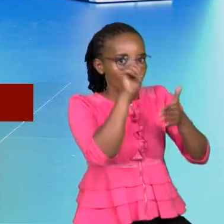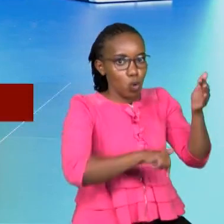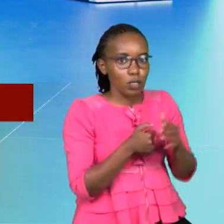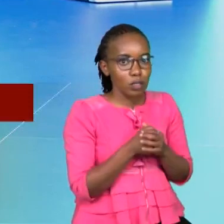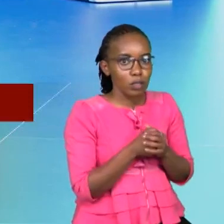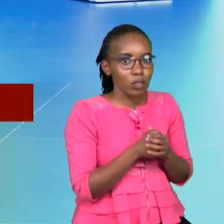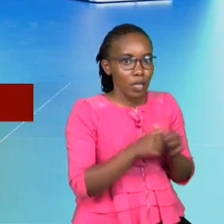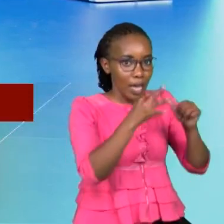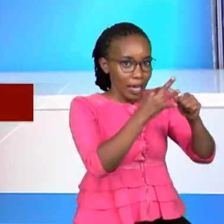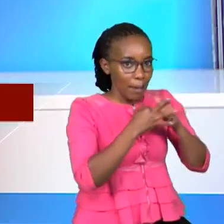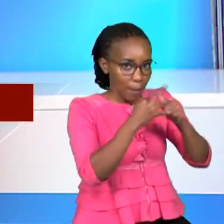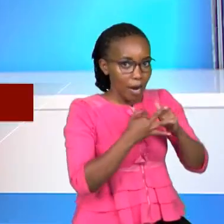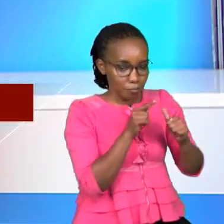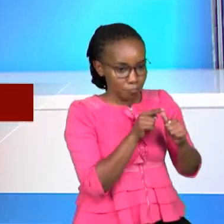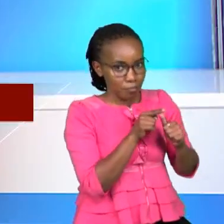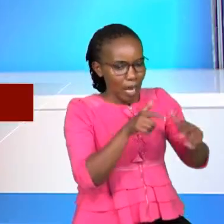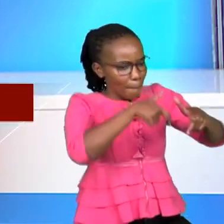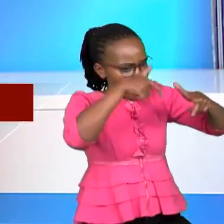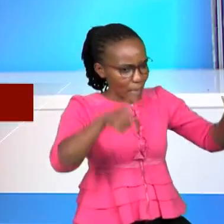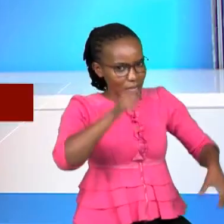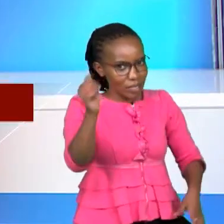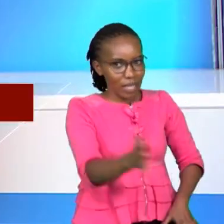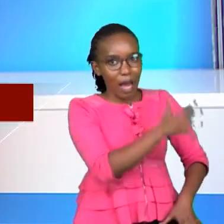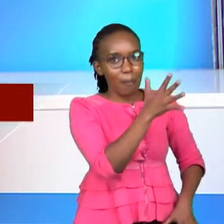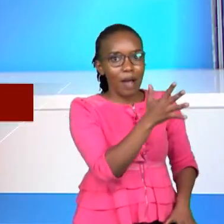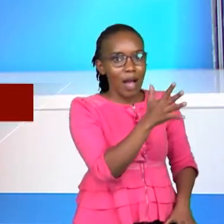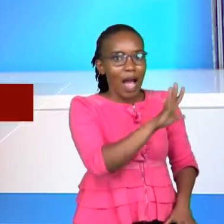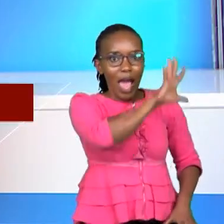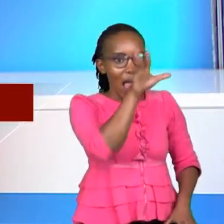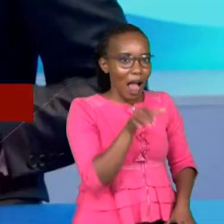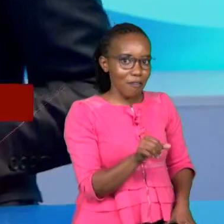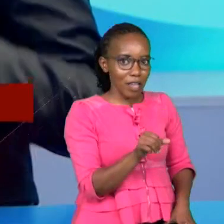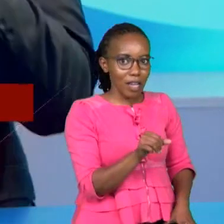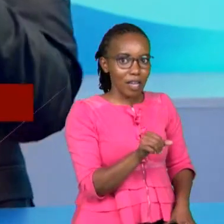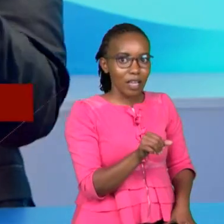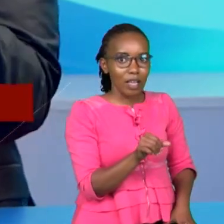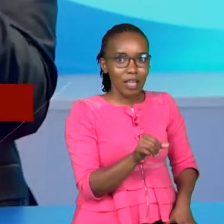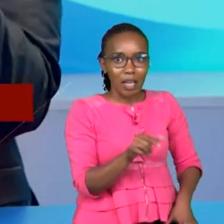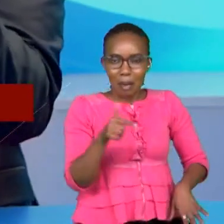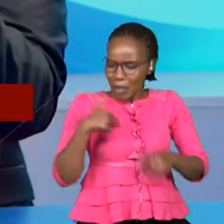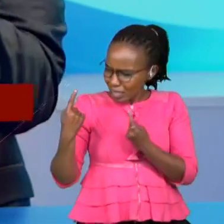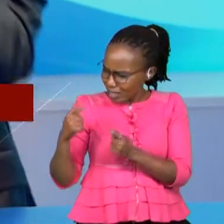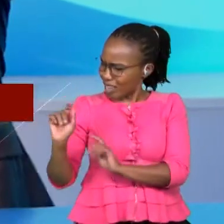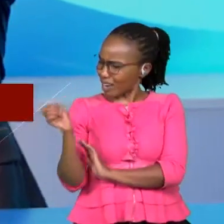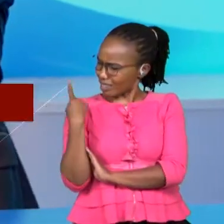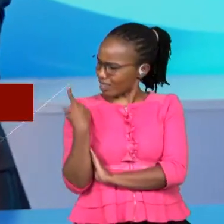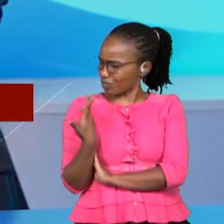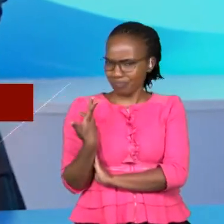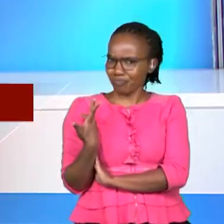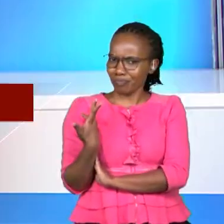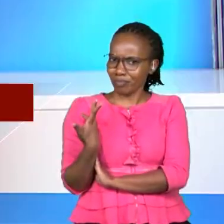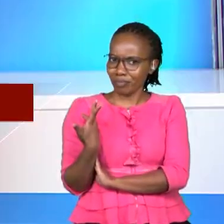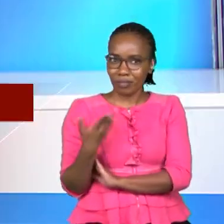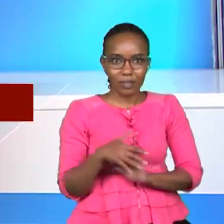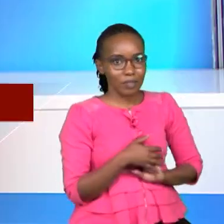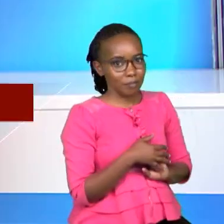Mm. Kibra is the largest slum in sub-Saharan Africa. Believe me, I'm still trying to just get your vibe on MCA.